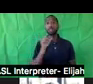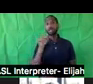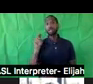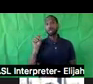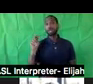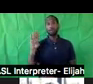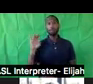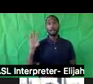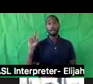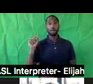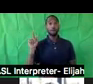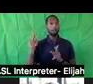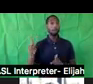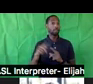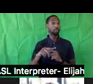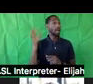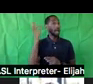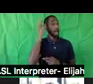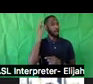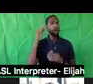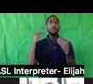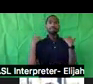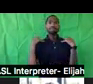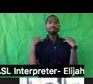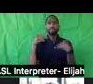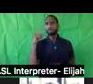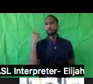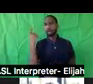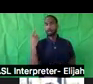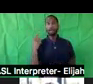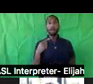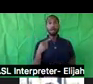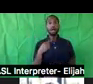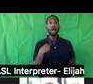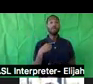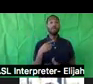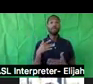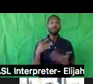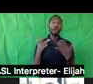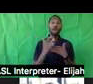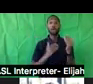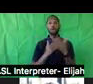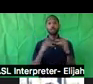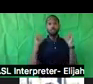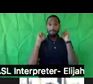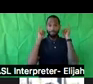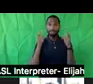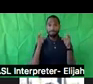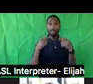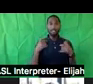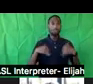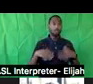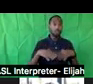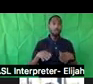like shoulder length black hair, wearing a bright, cozy hoodie, and there's some